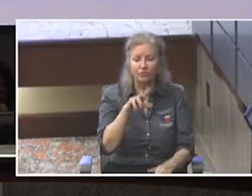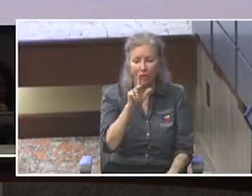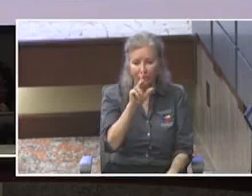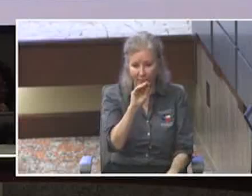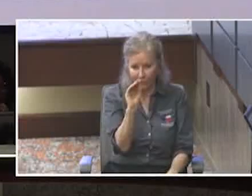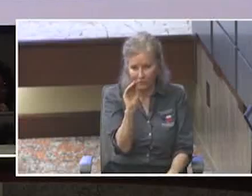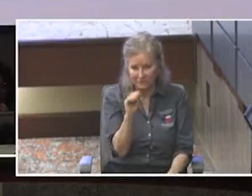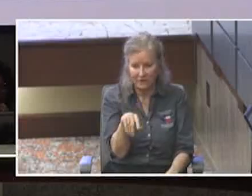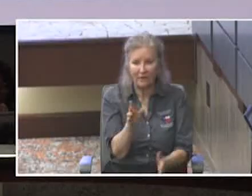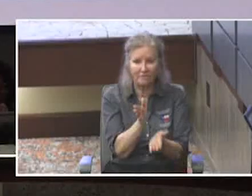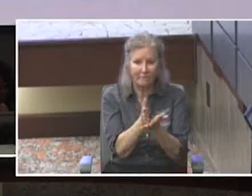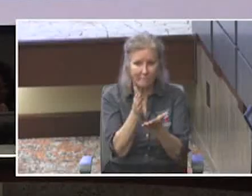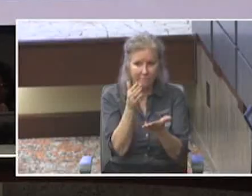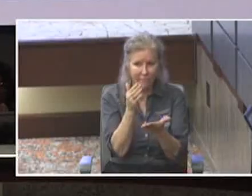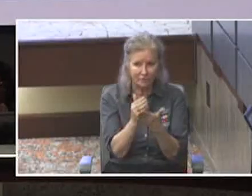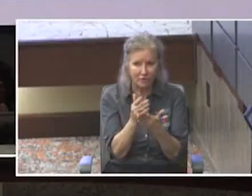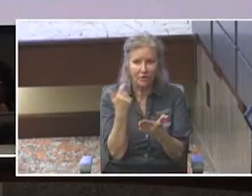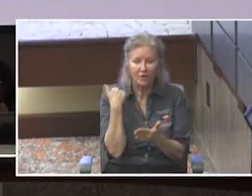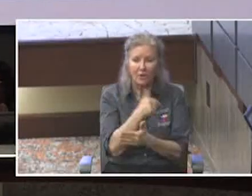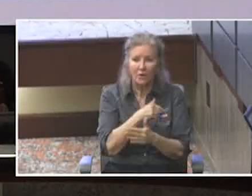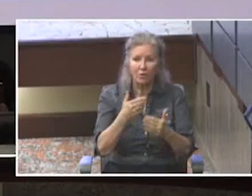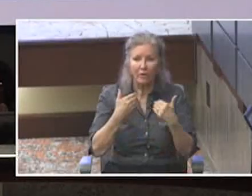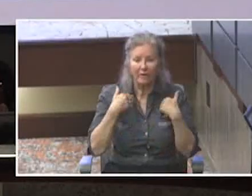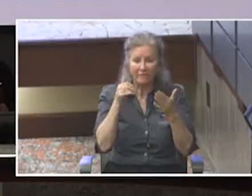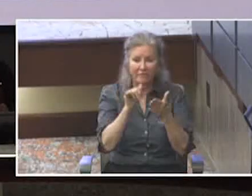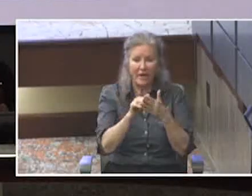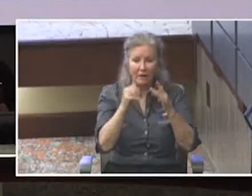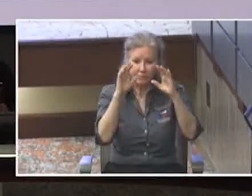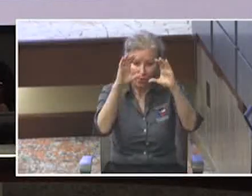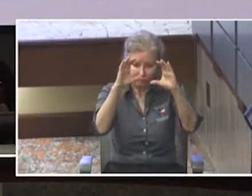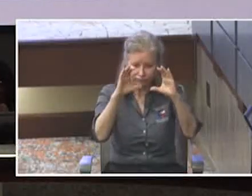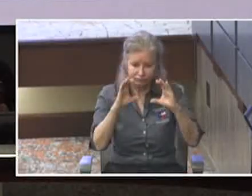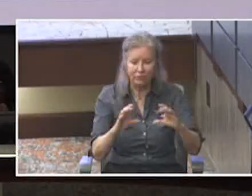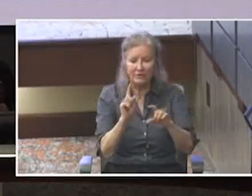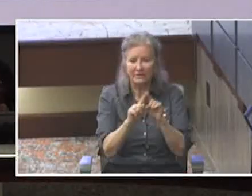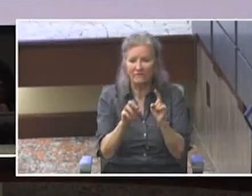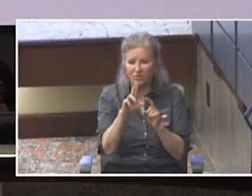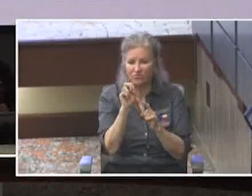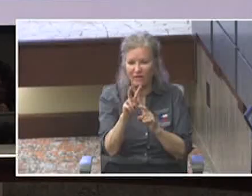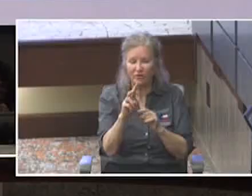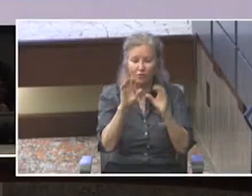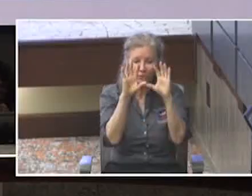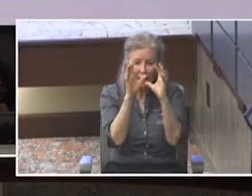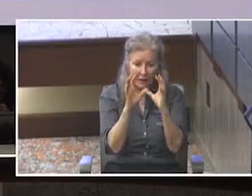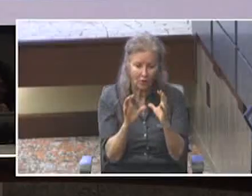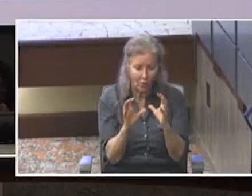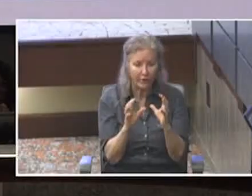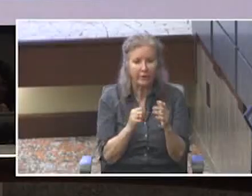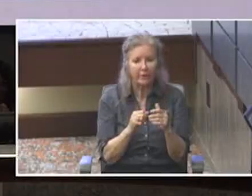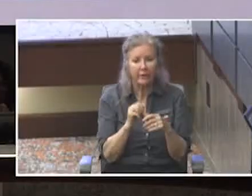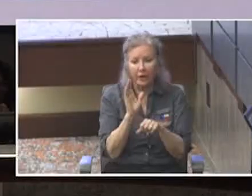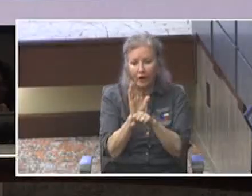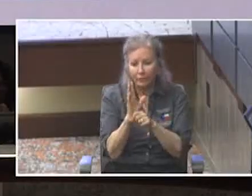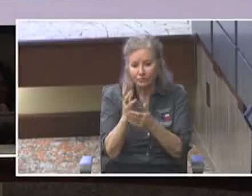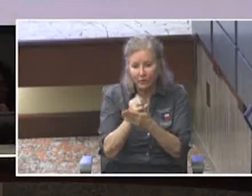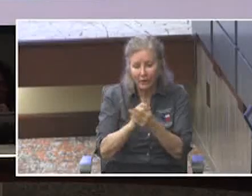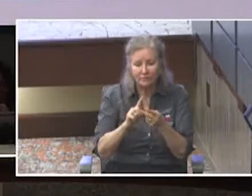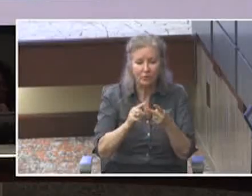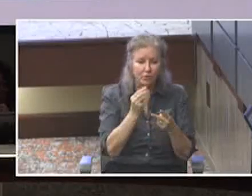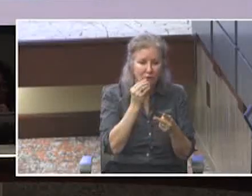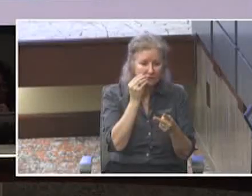23% of budget. We've got these broken down into different revenue categories such as commercial collections, residential